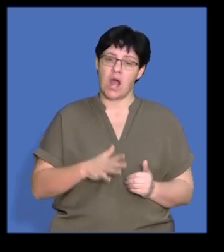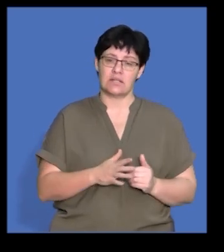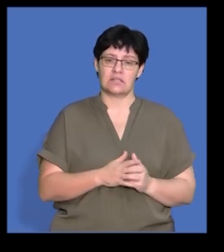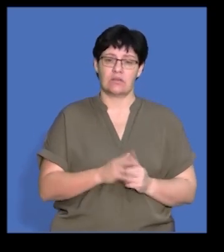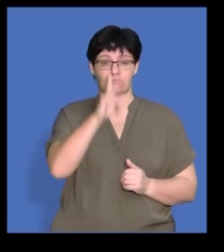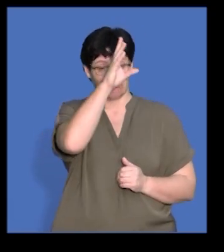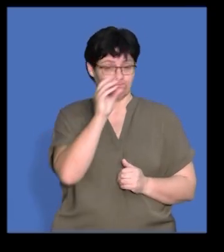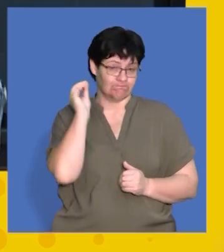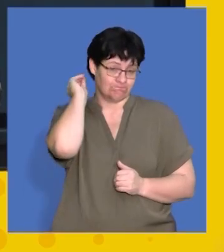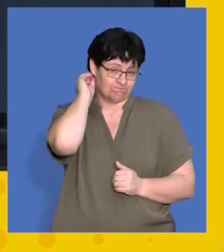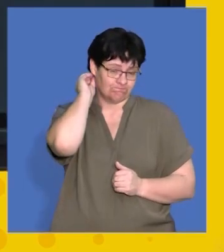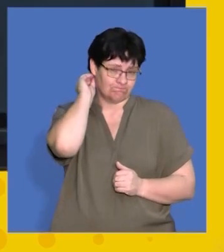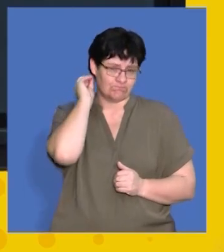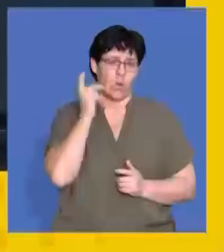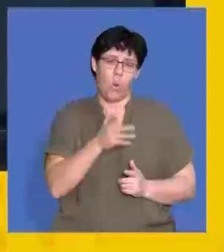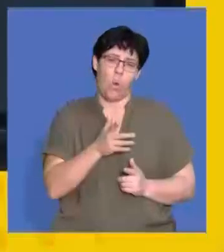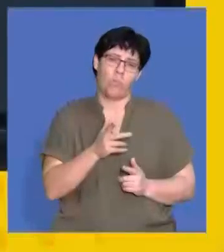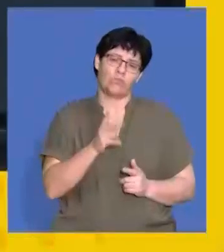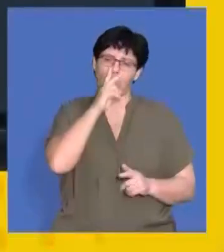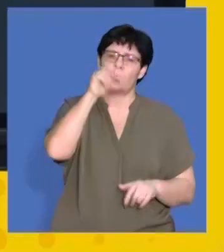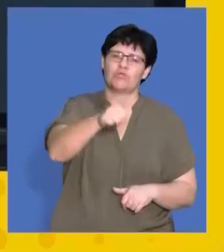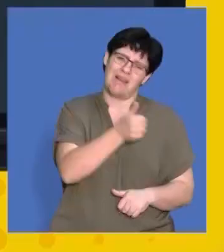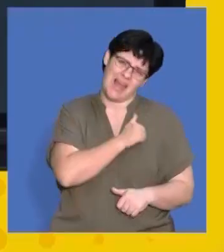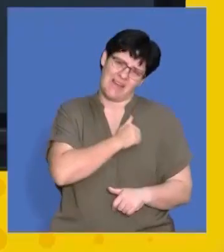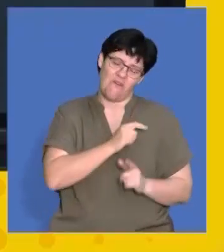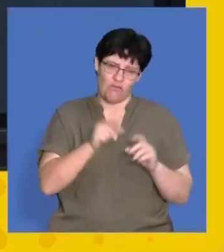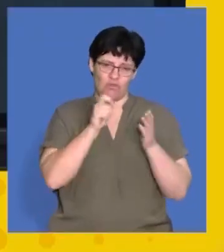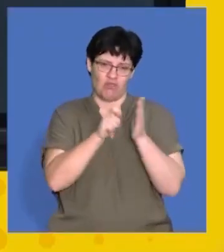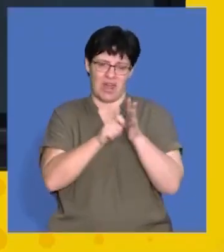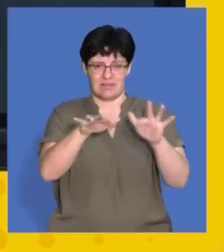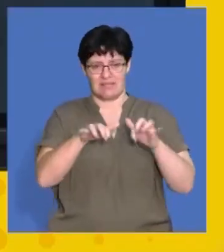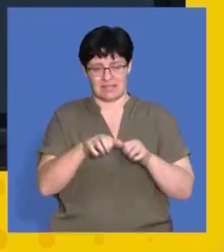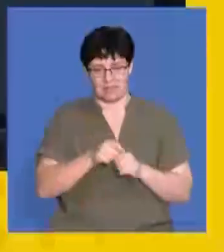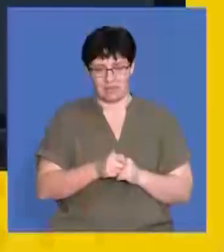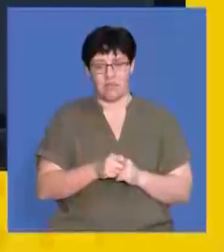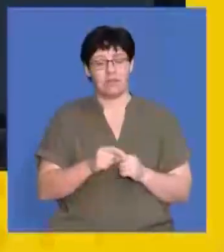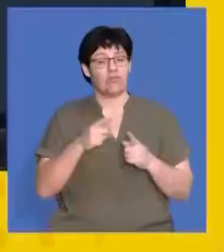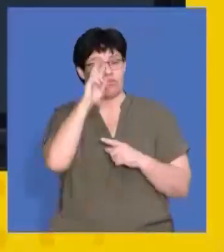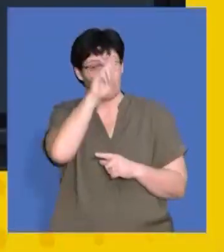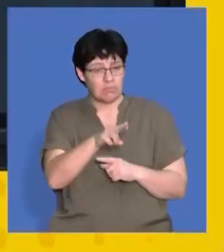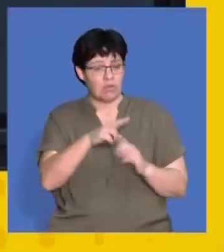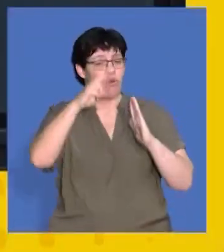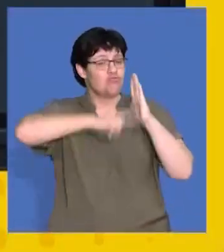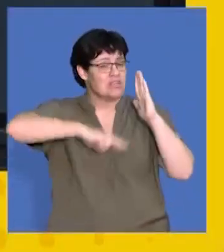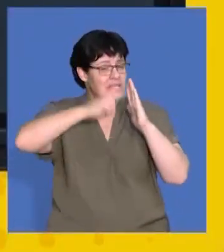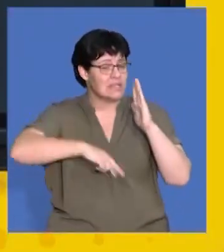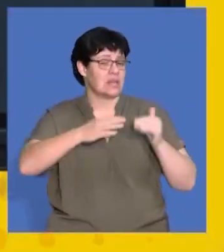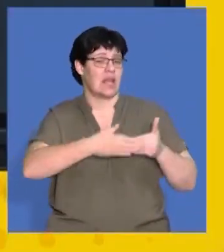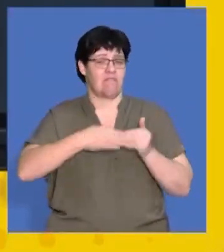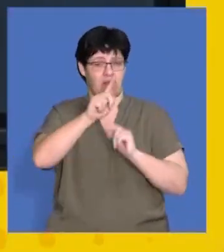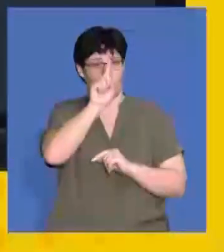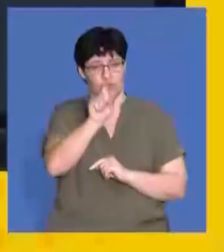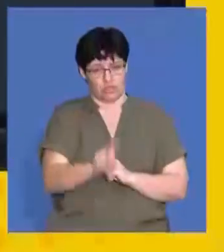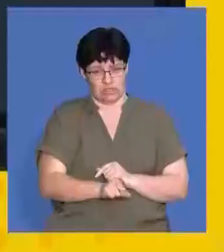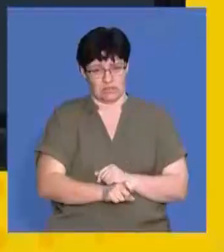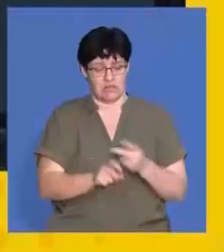just remind you, well, I actually want to wish you luck for this paper. I want to remind you of a few things. First, read your questions carefully, make